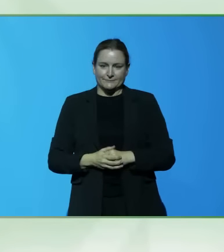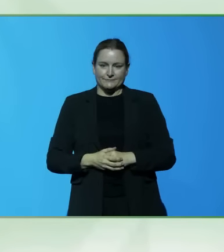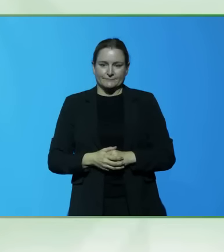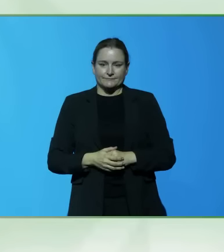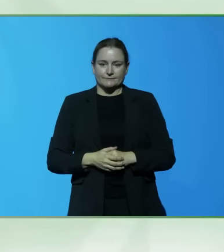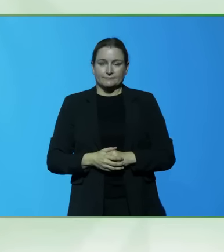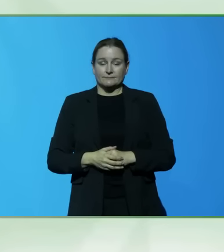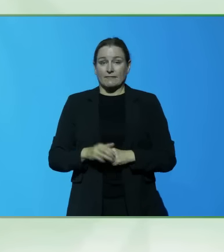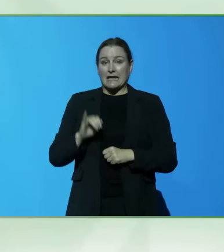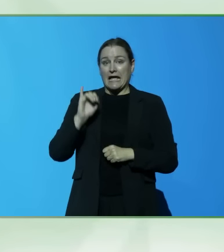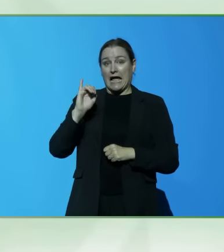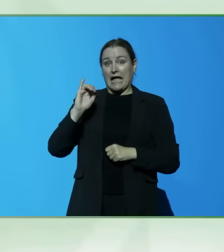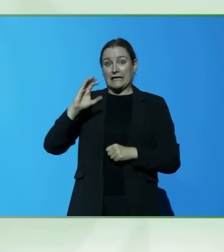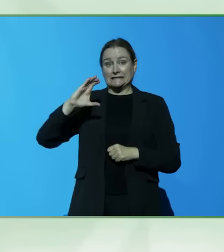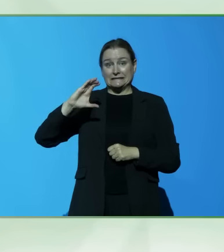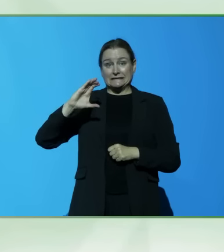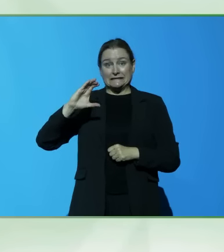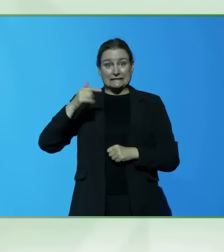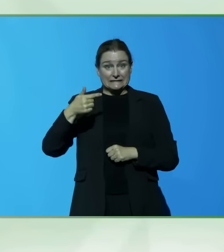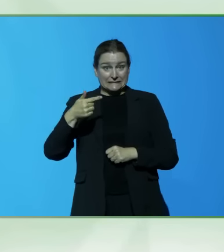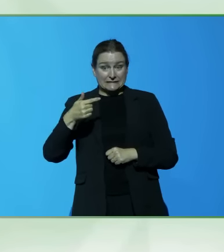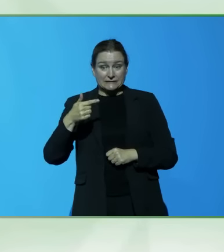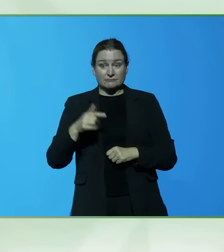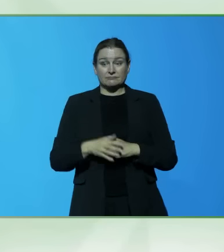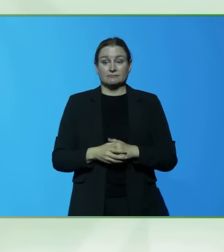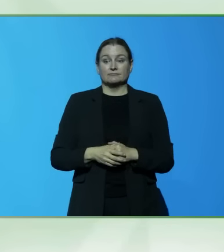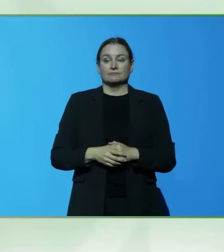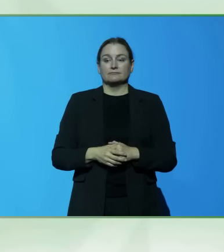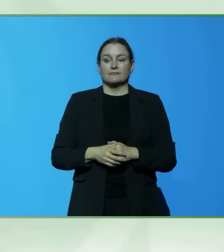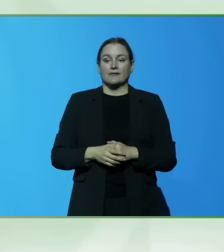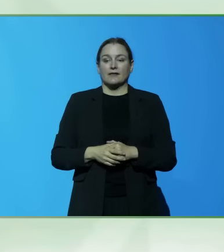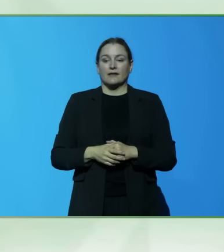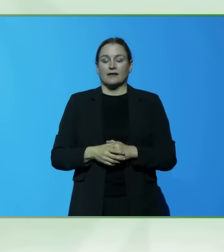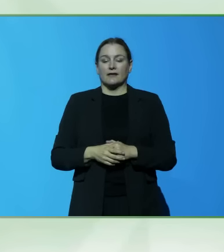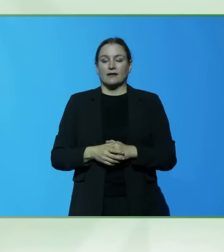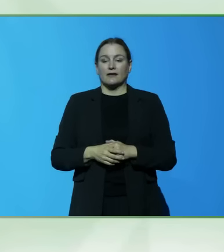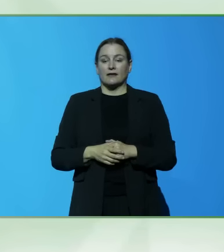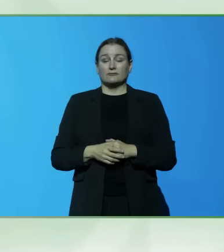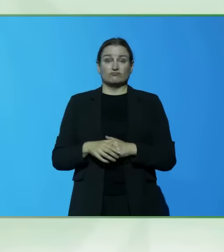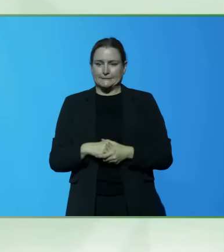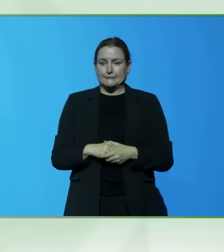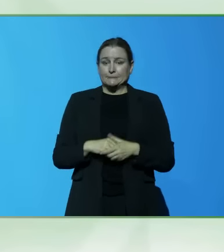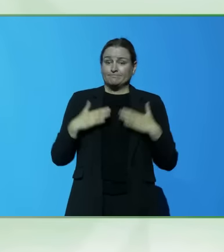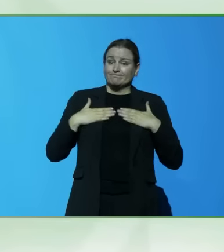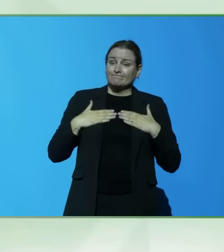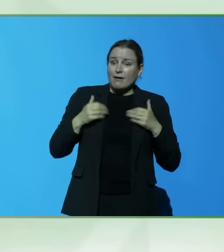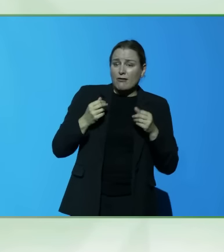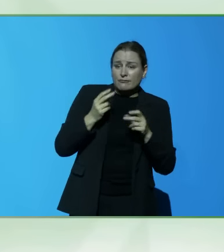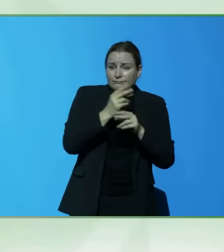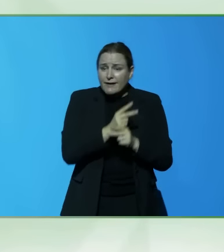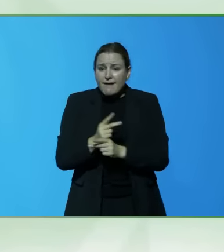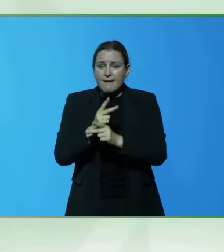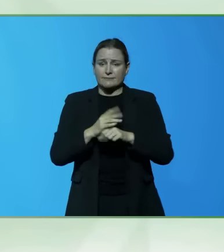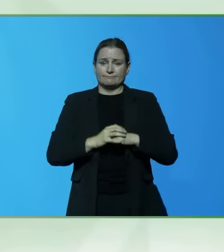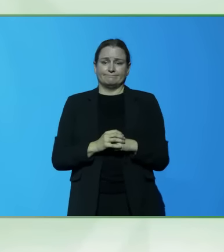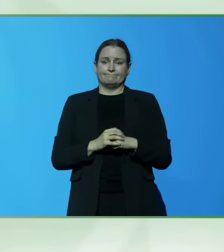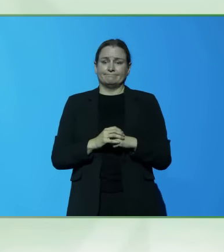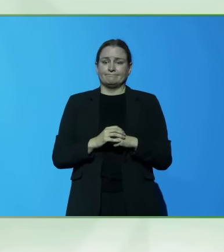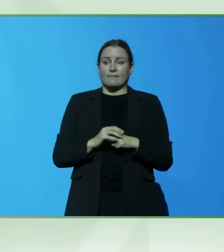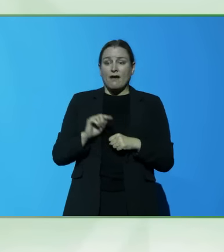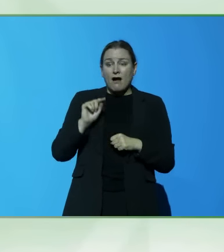ICT and its massive potential, and to enable and scaling time in our